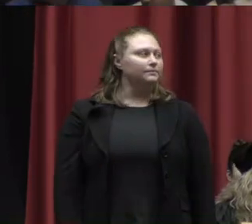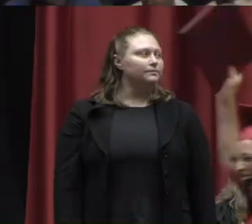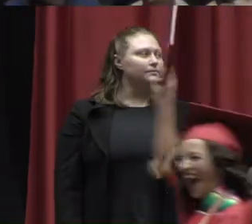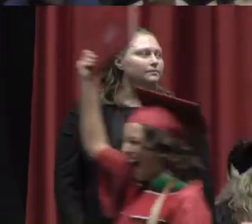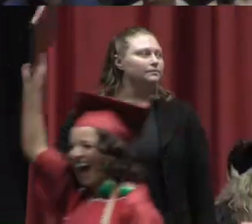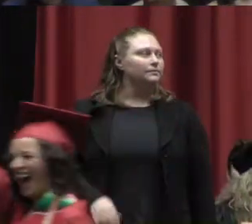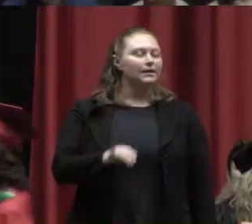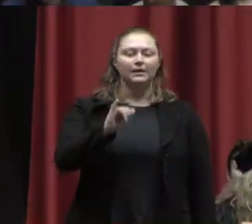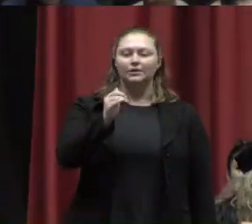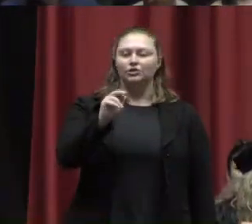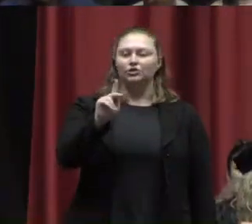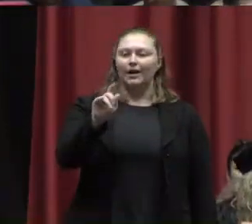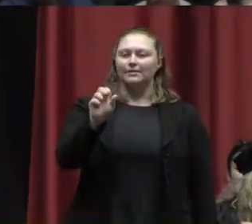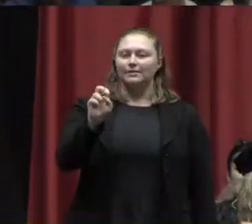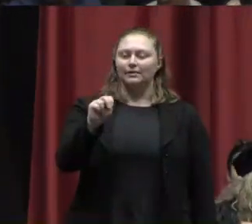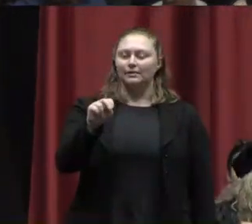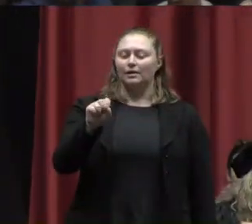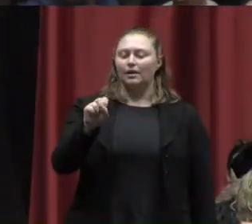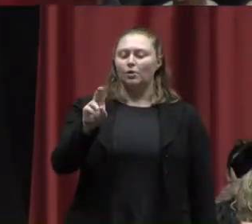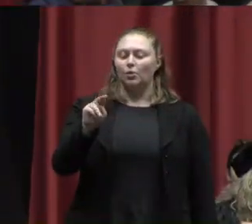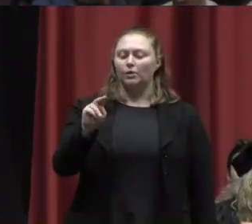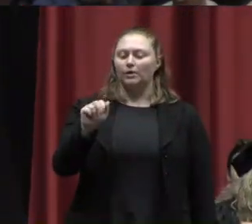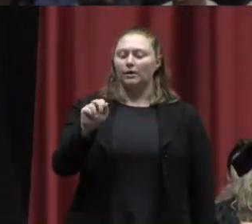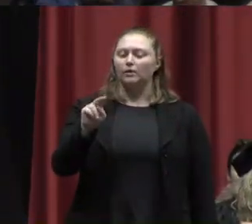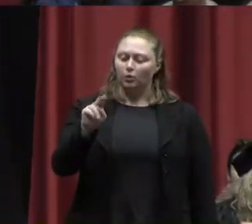Josiah Fernandez.